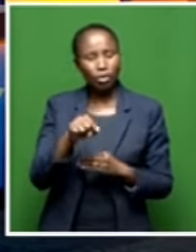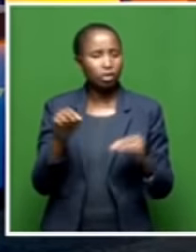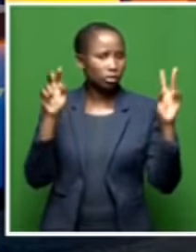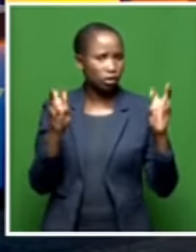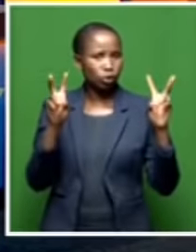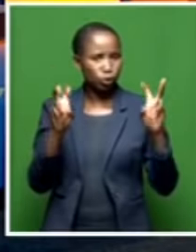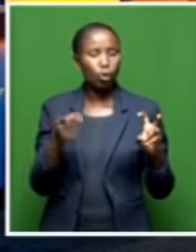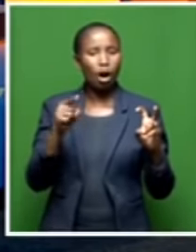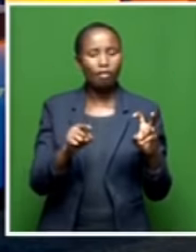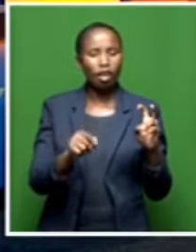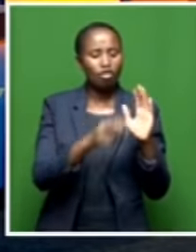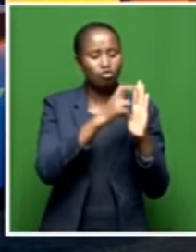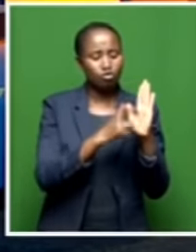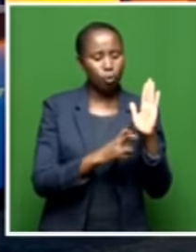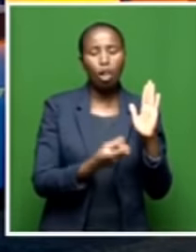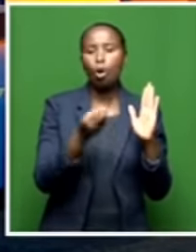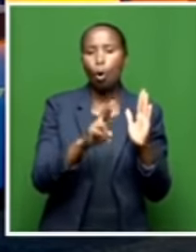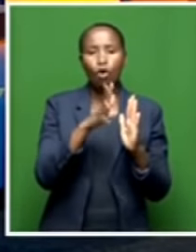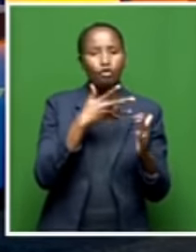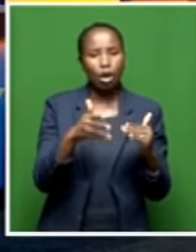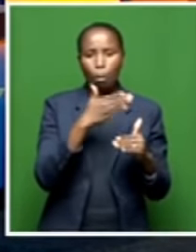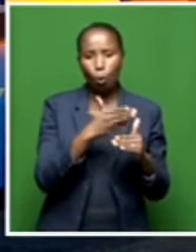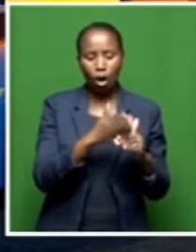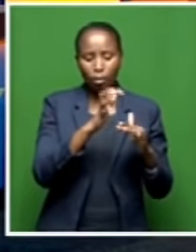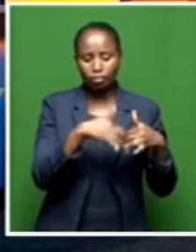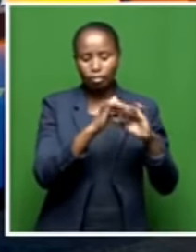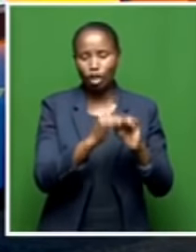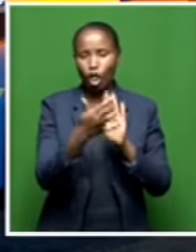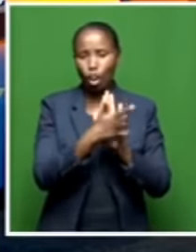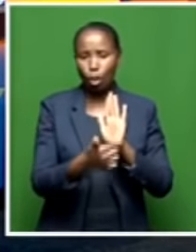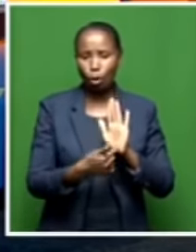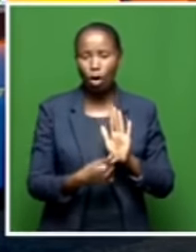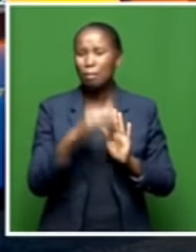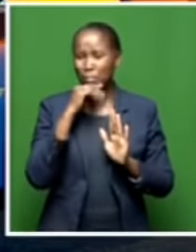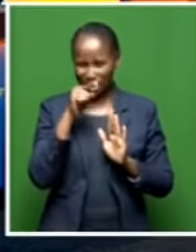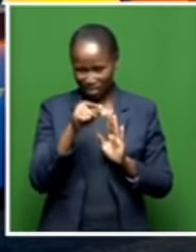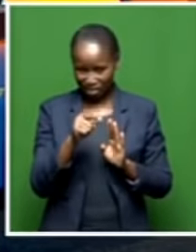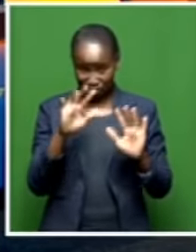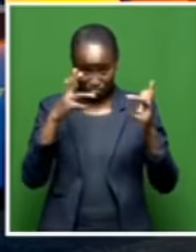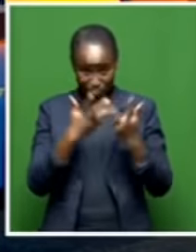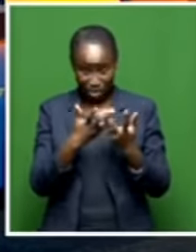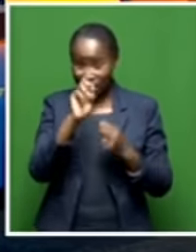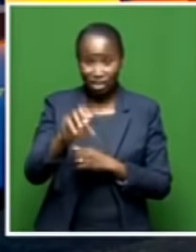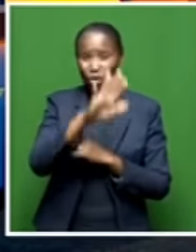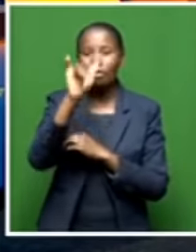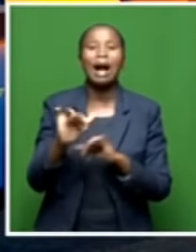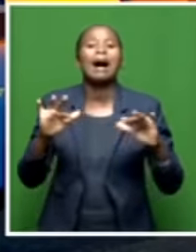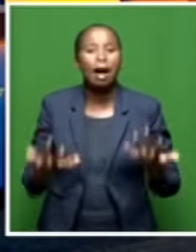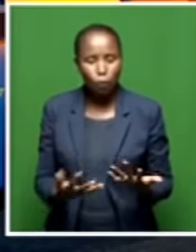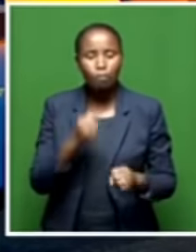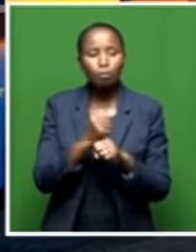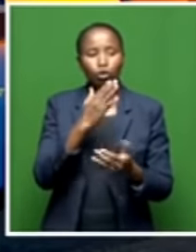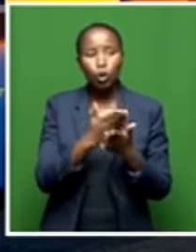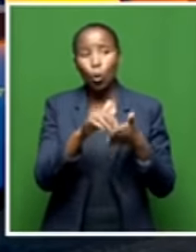legislated. How would it work in this country where you have honest leaders, transparent leaders, and then obviously